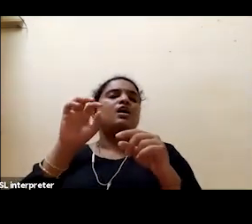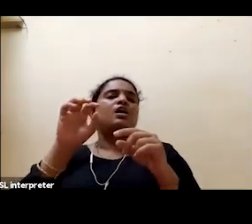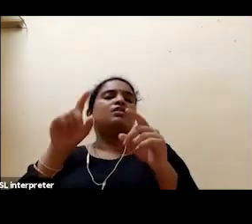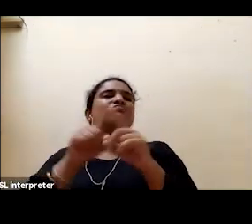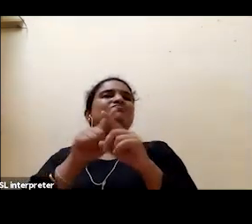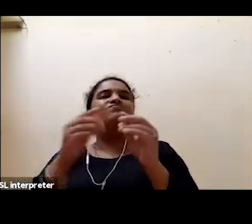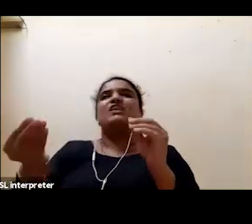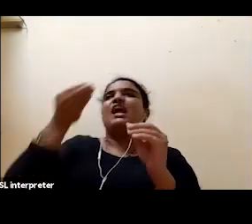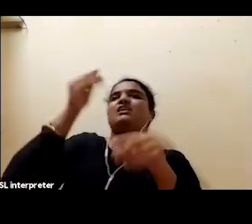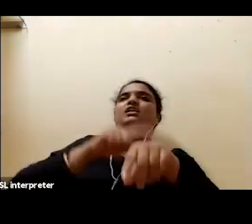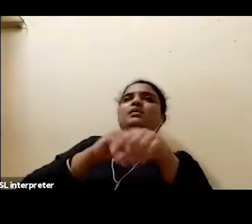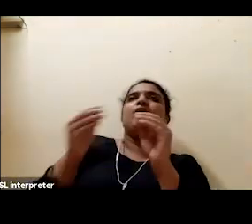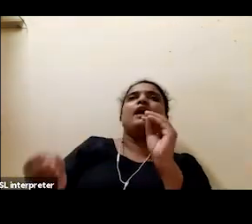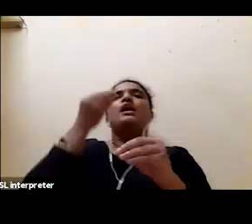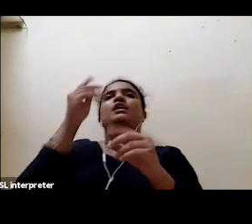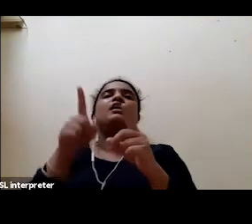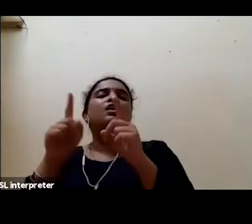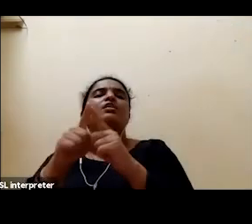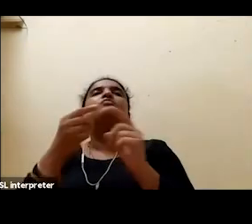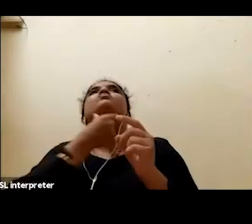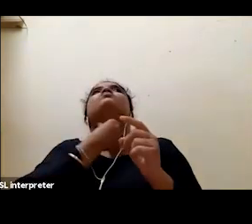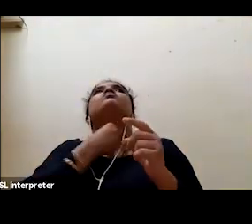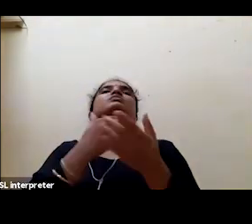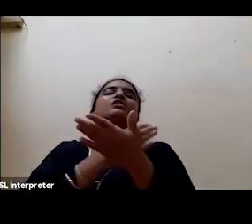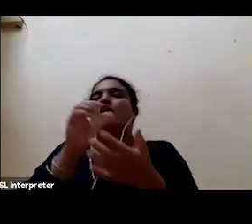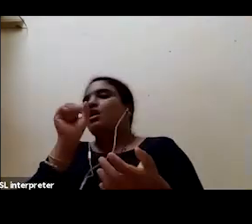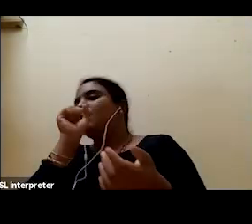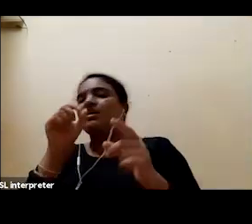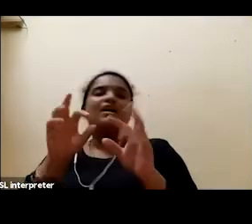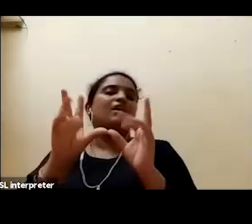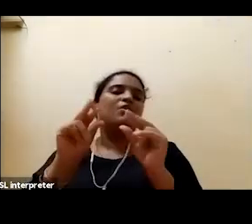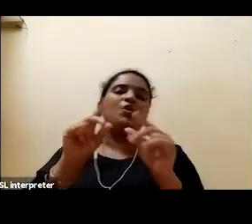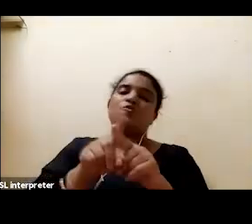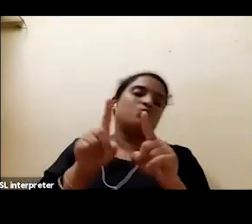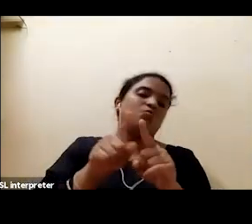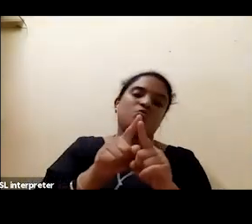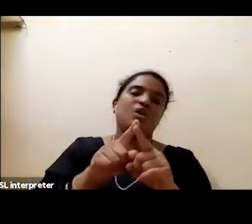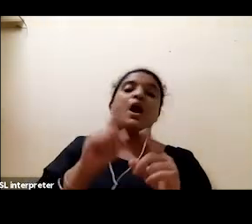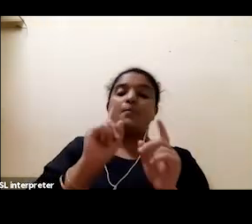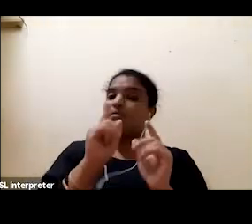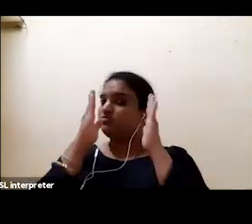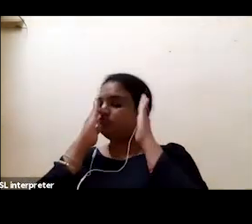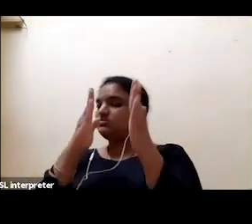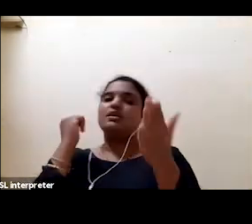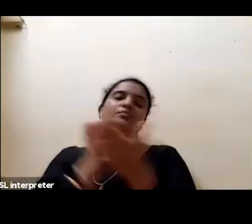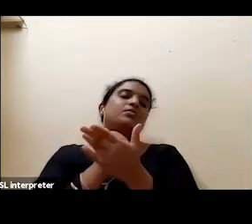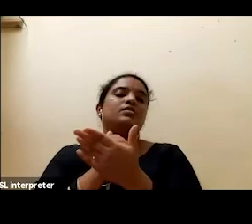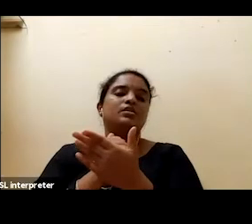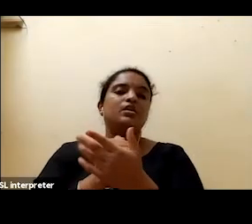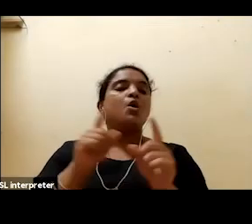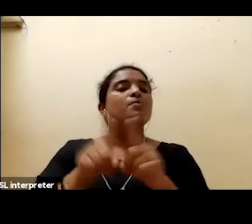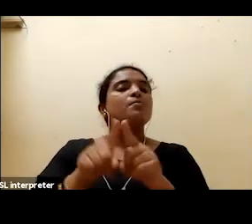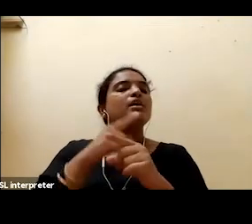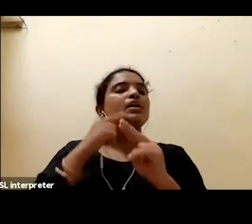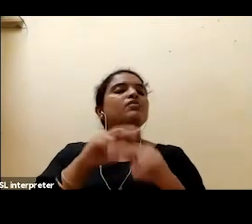slowly get into the topic, which is called throat clearing. You don't have time for that. You have to straight get to the point. But if you have a 800 to